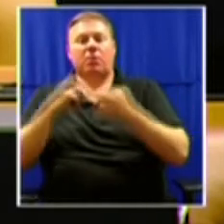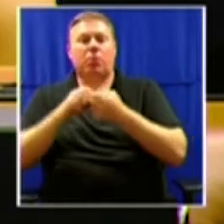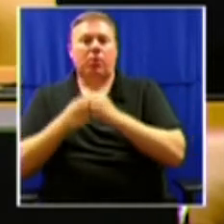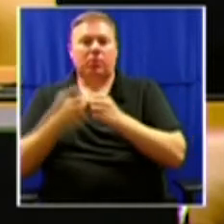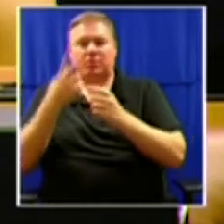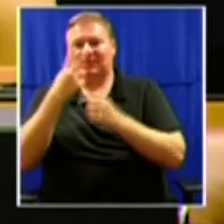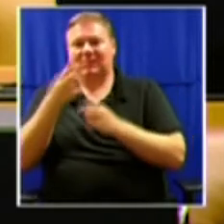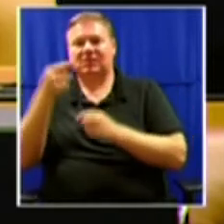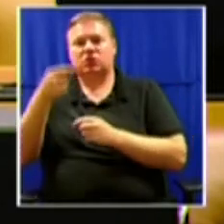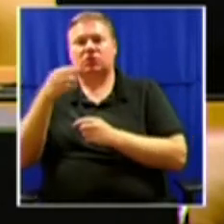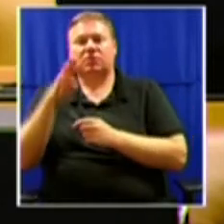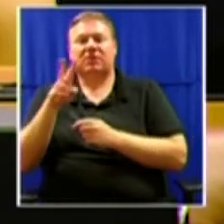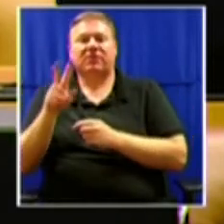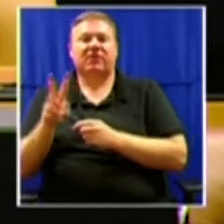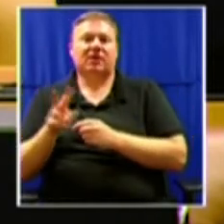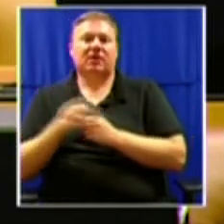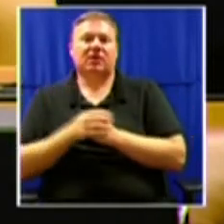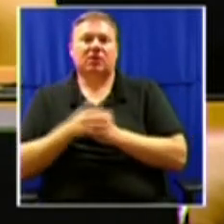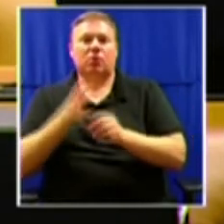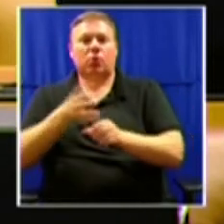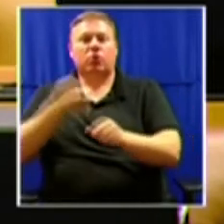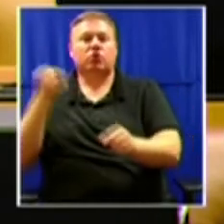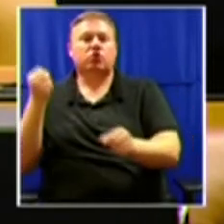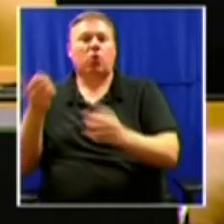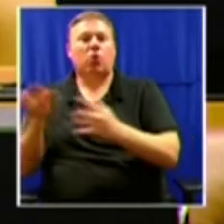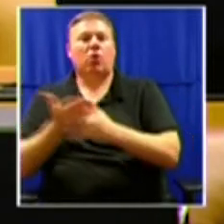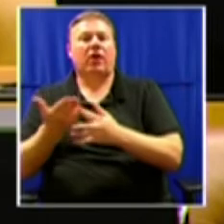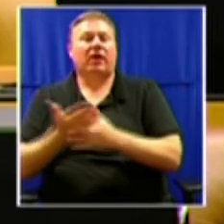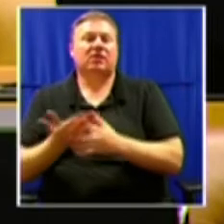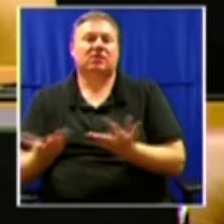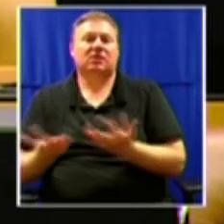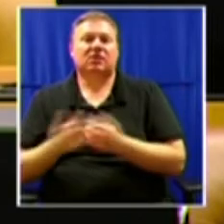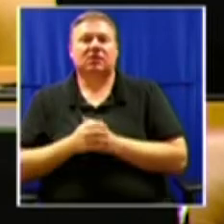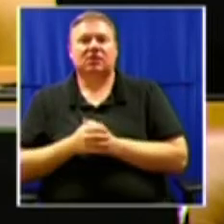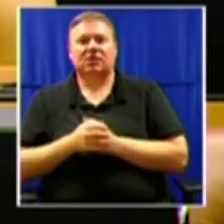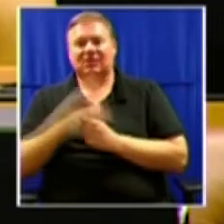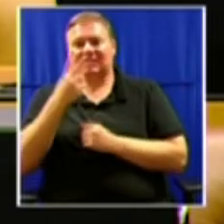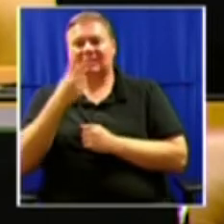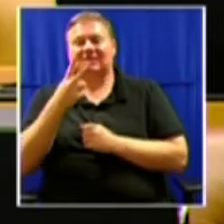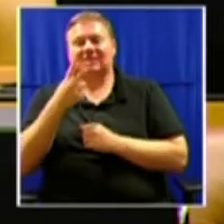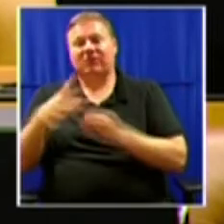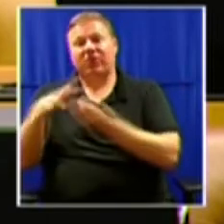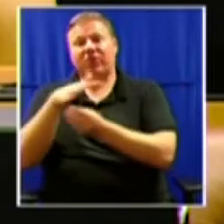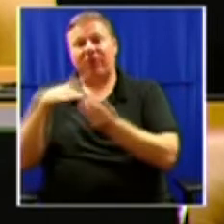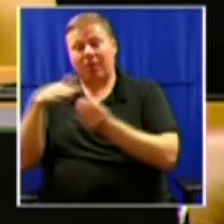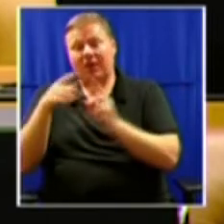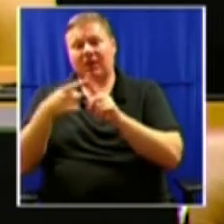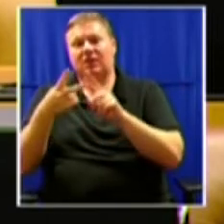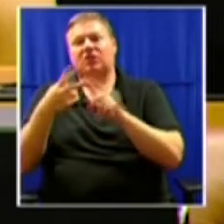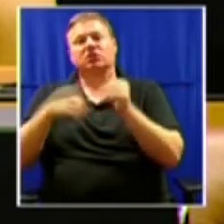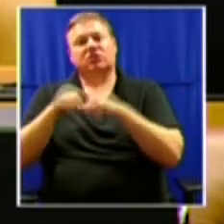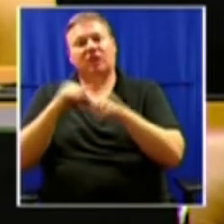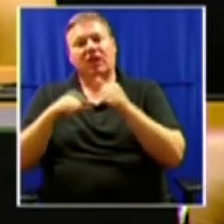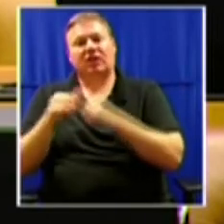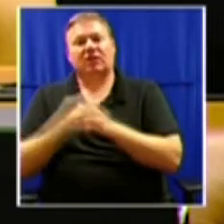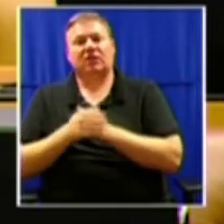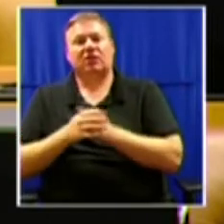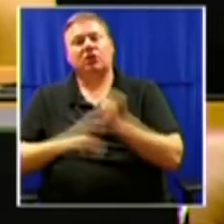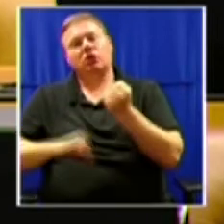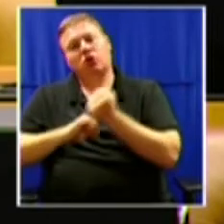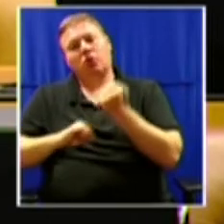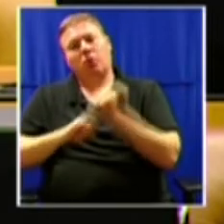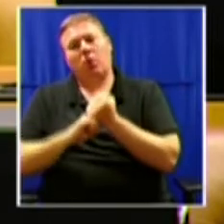violence is a withdrawal of these cases, and you discover that the families and society